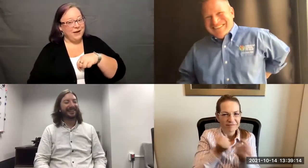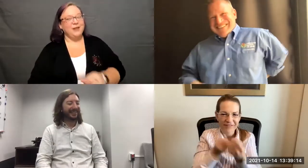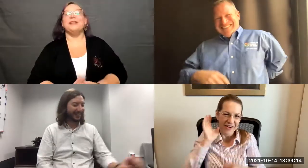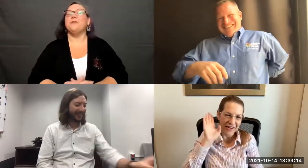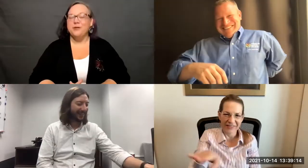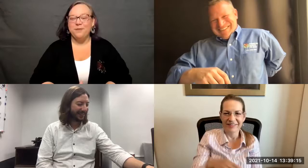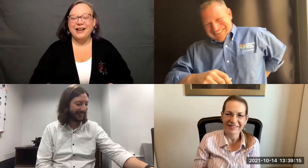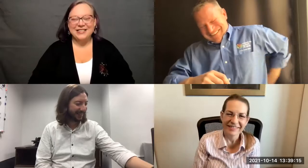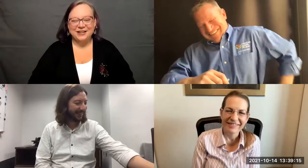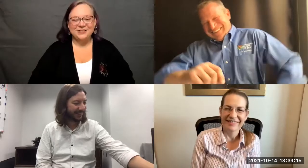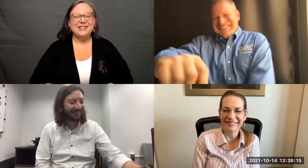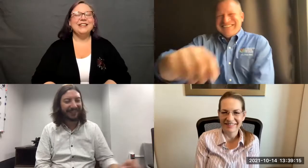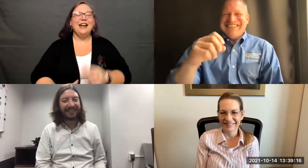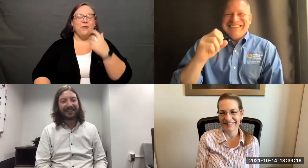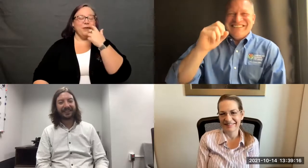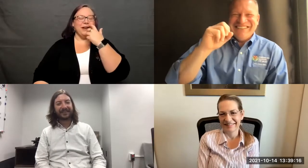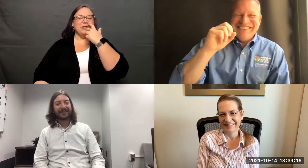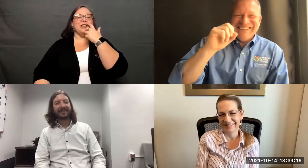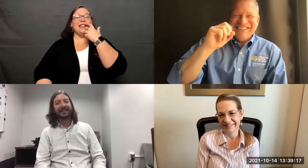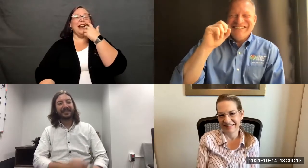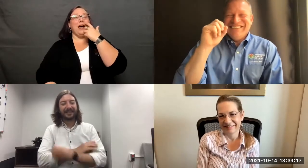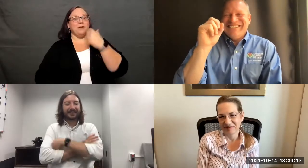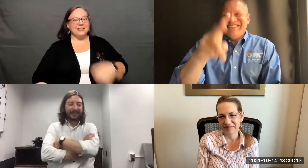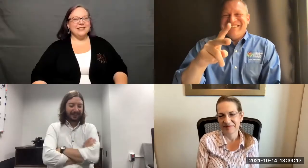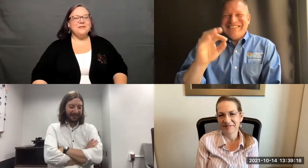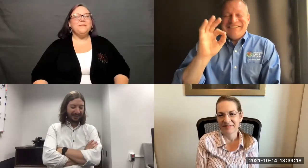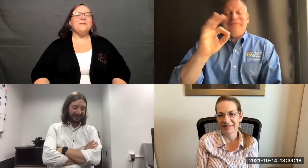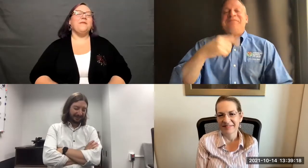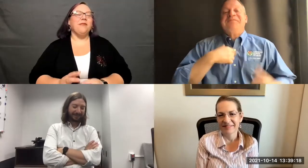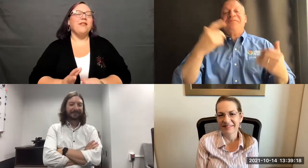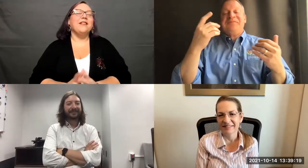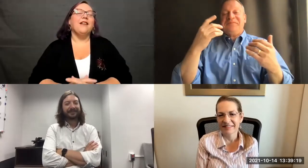right behind me, and we were passing notes. I want to make sure that that happens.